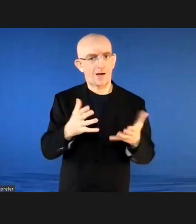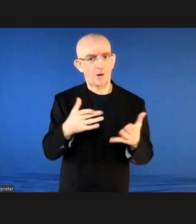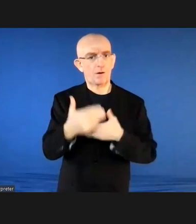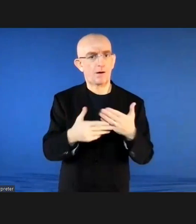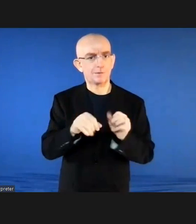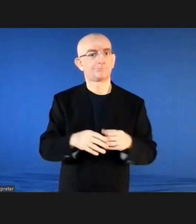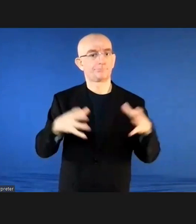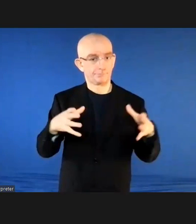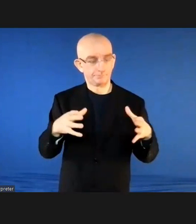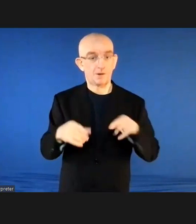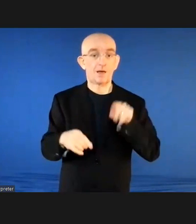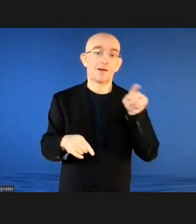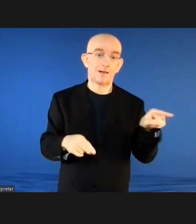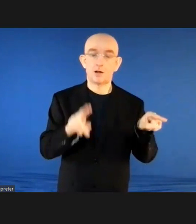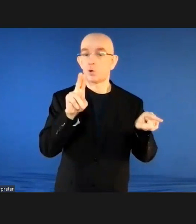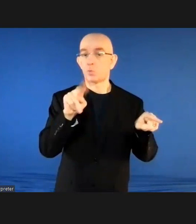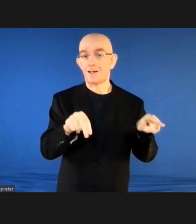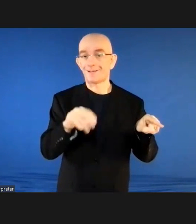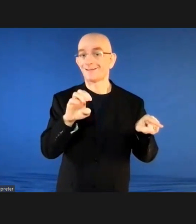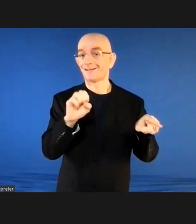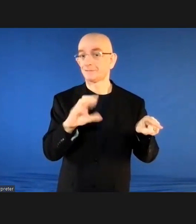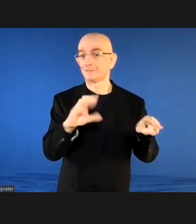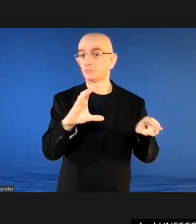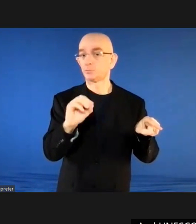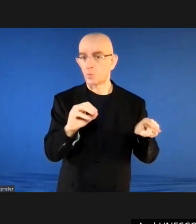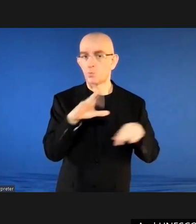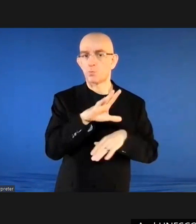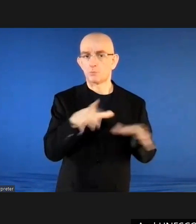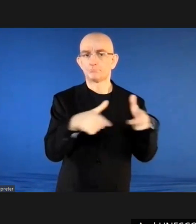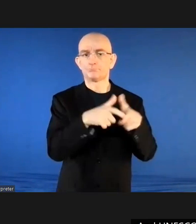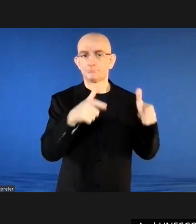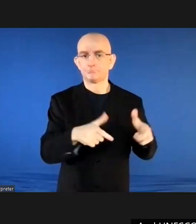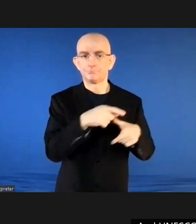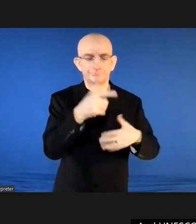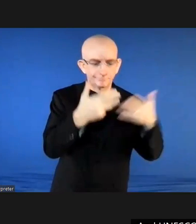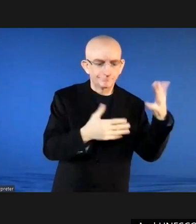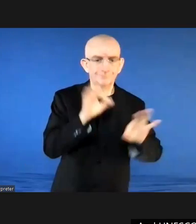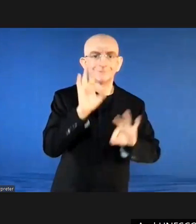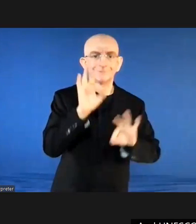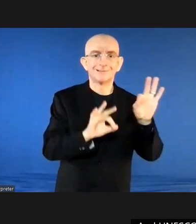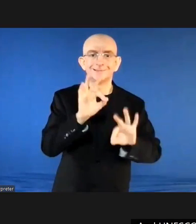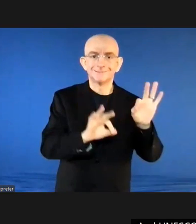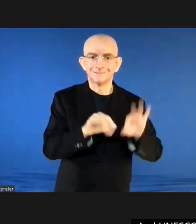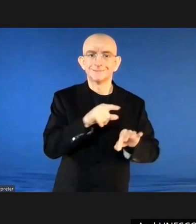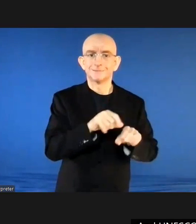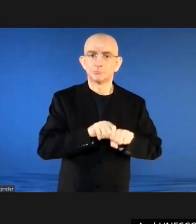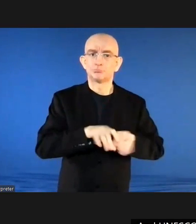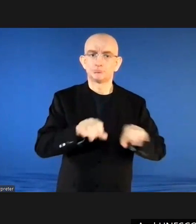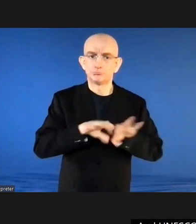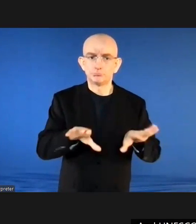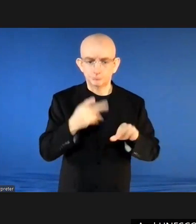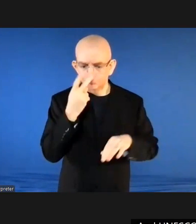data. This year, we supported the publication of the Global Education Monitoring Report, which had a focus